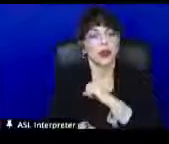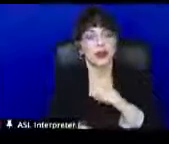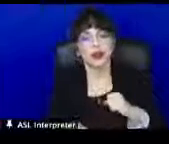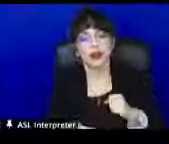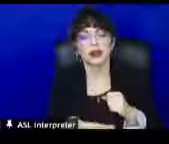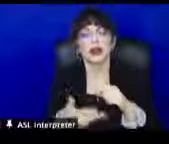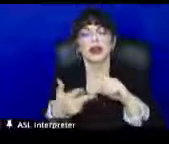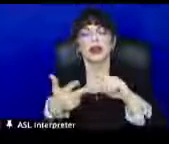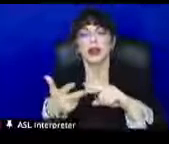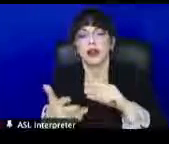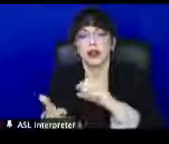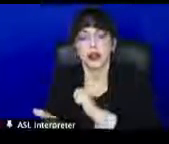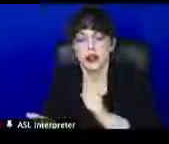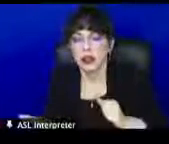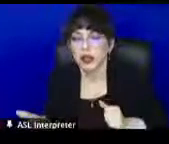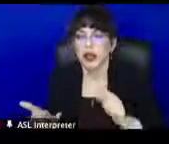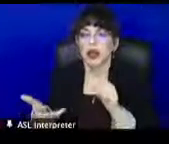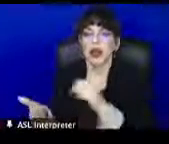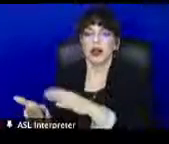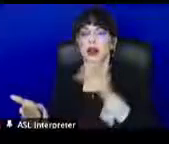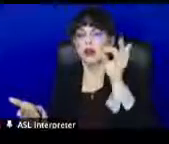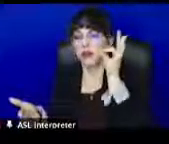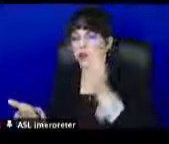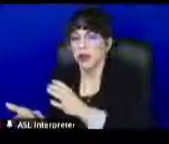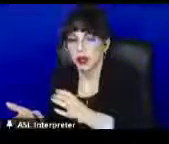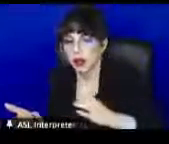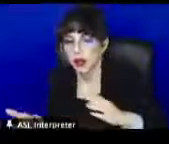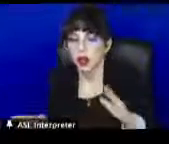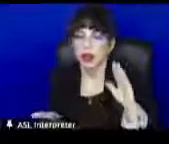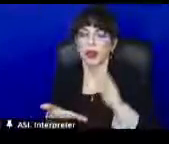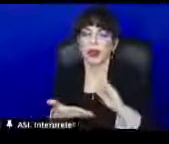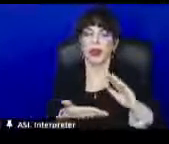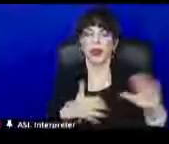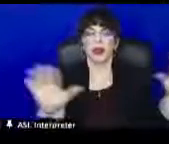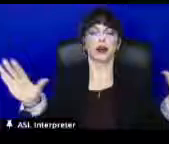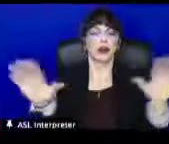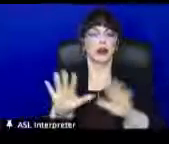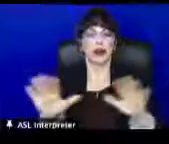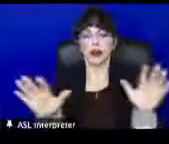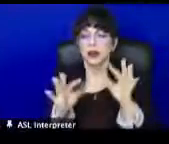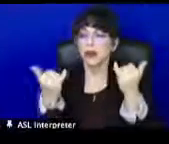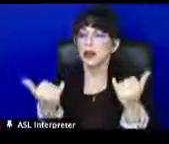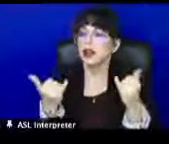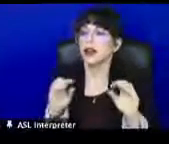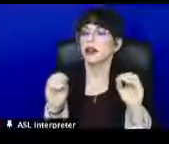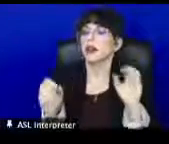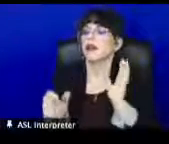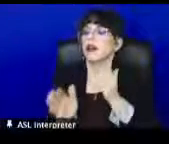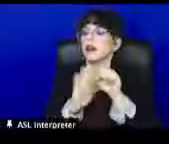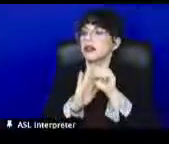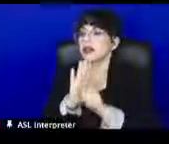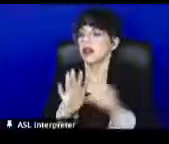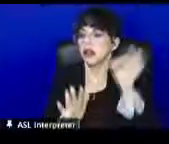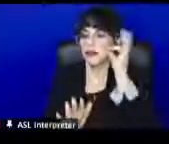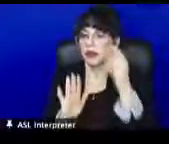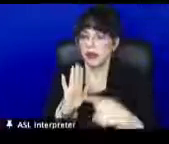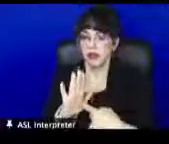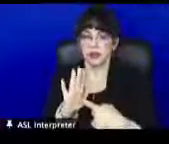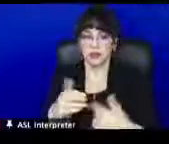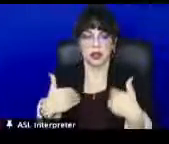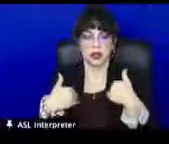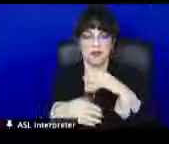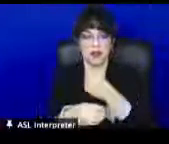federal congressional districts. At the present time, none of our state or federal representatives have offices in